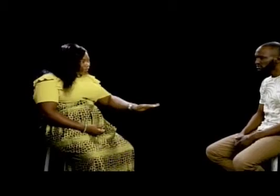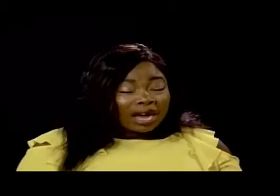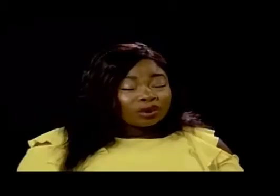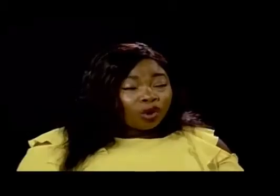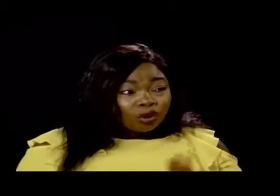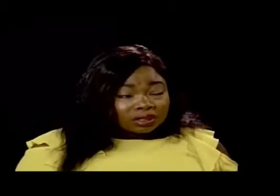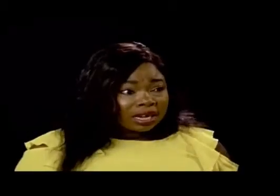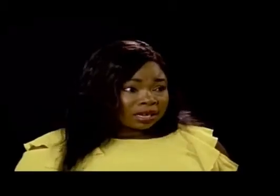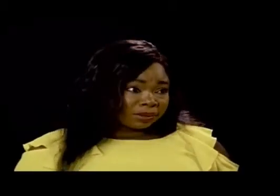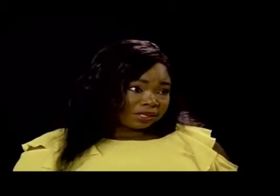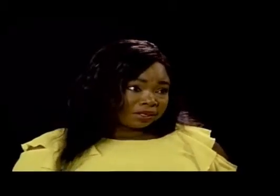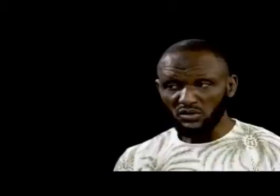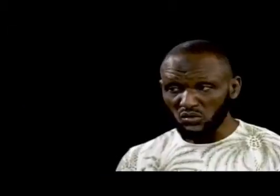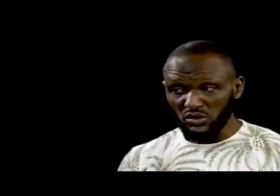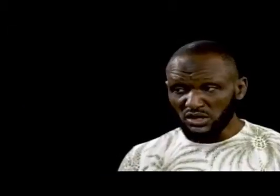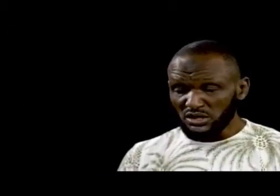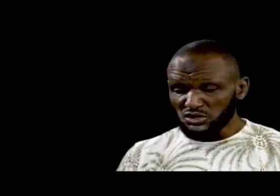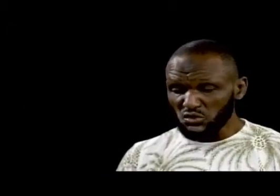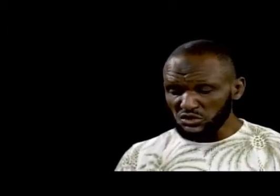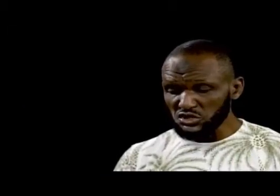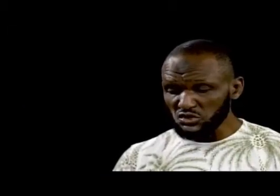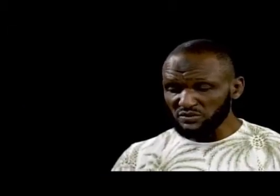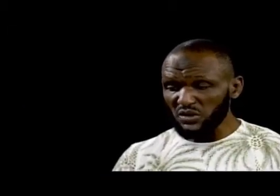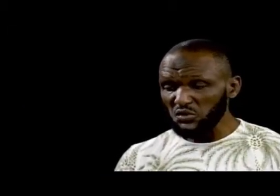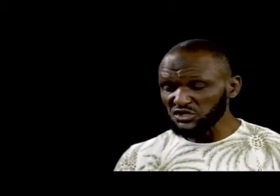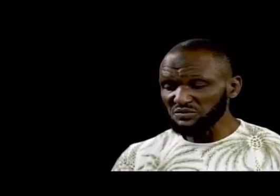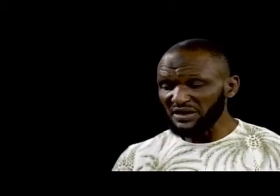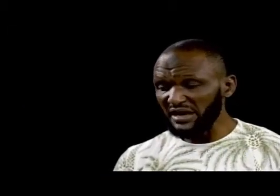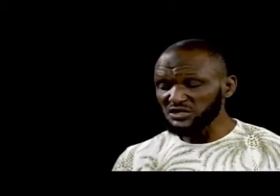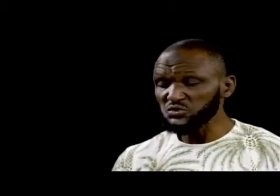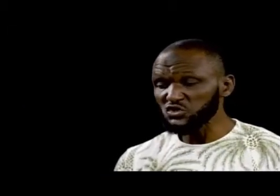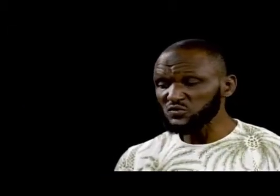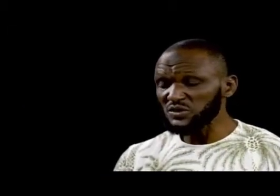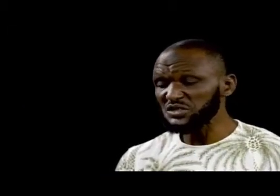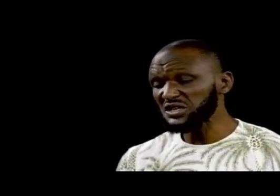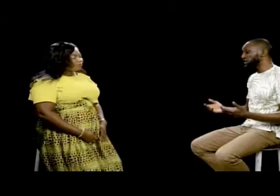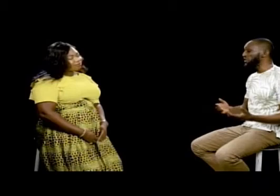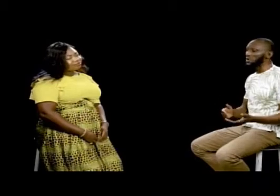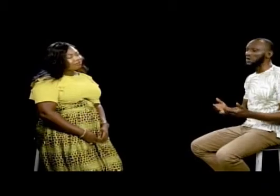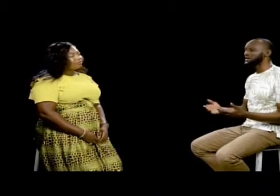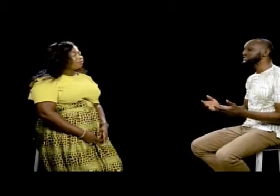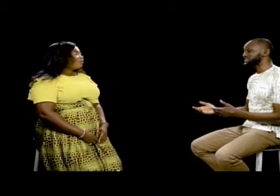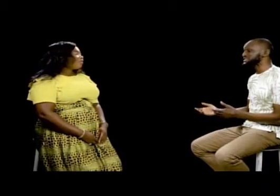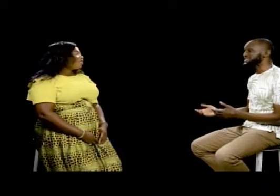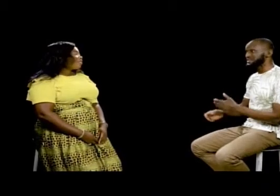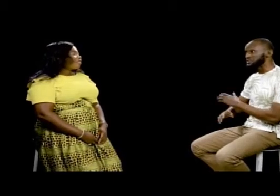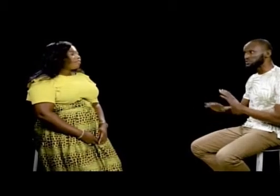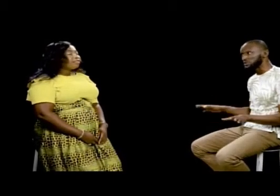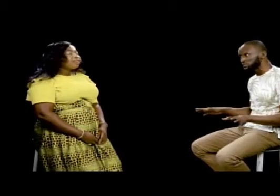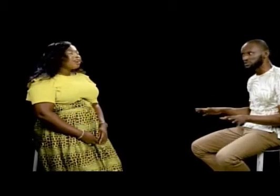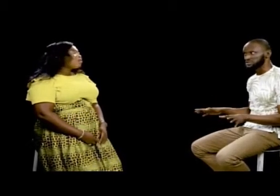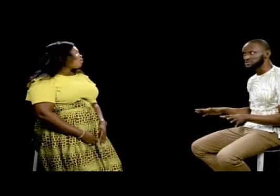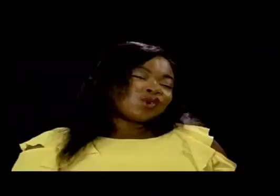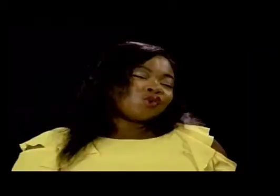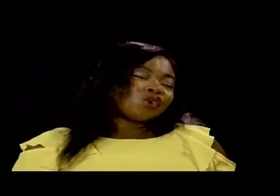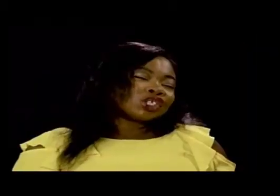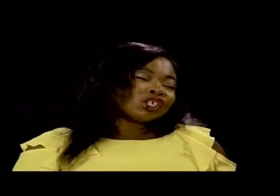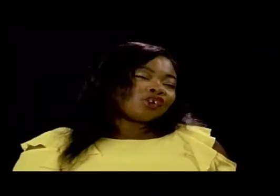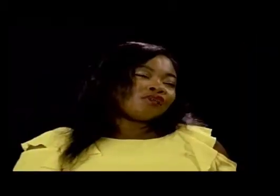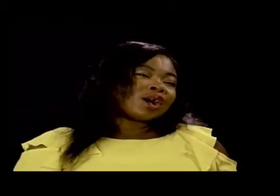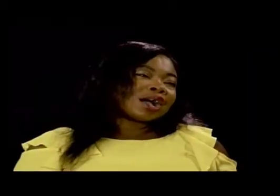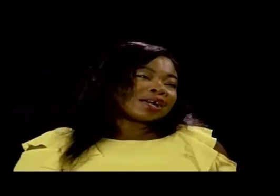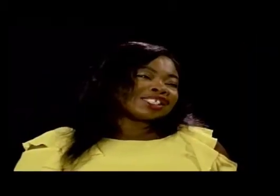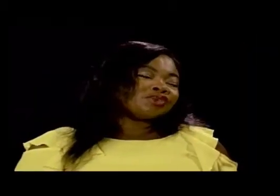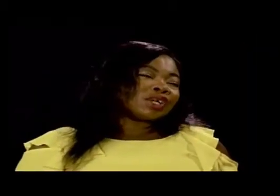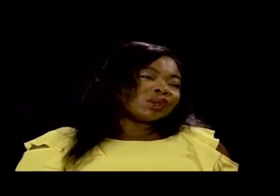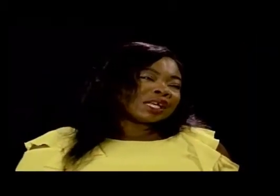distance at all times. Oh. So it's not by washing my hands with soap and water or hand sanitizer that is only important. Washing